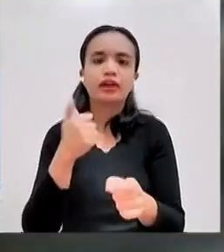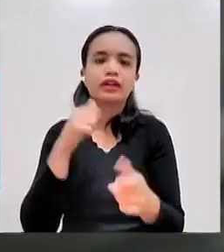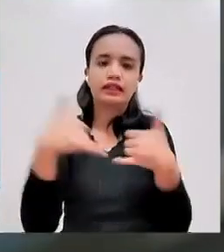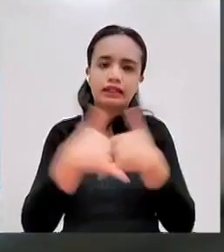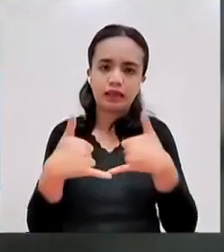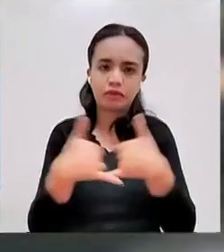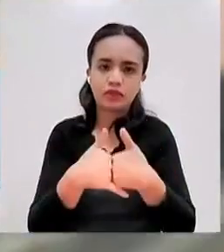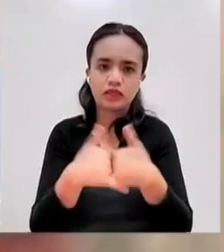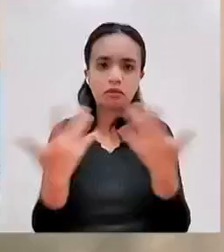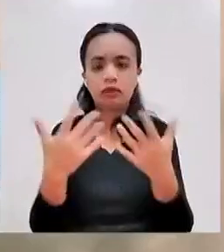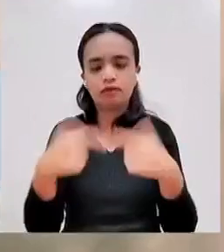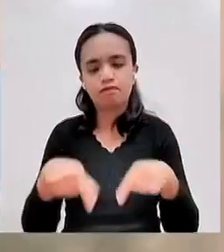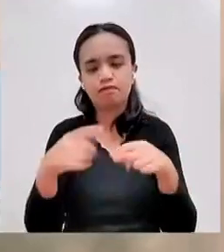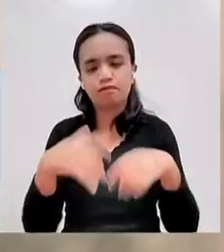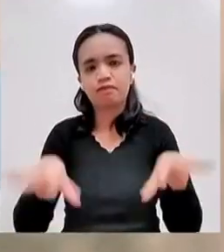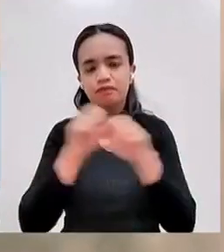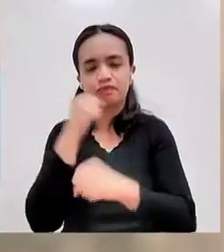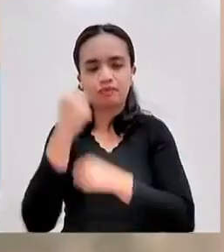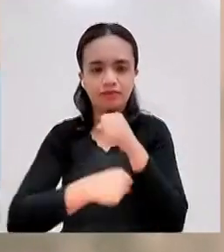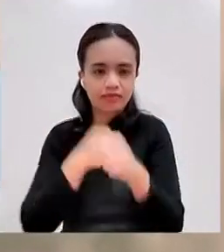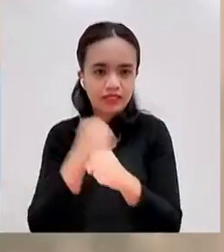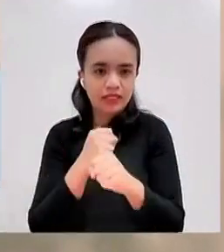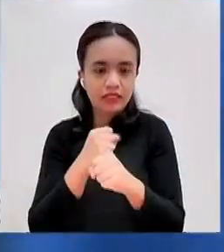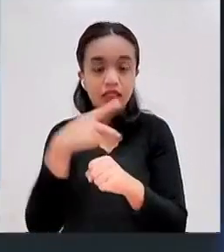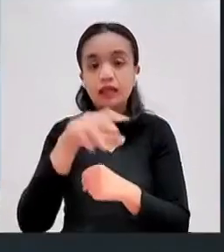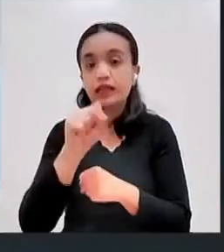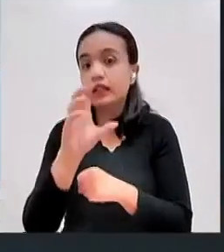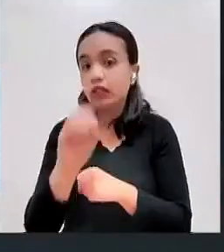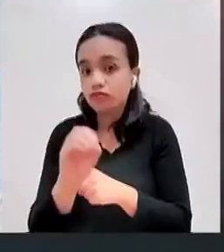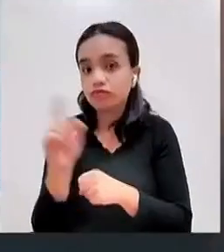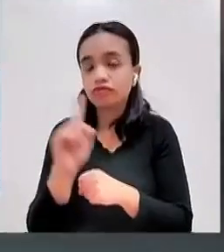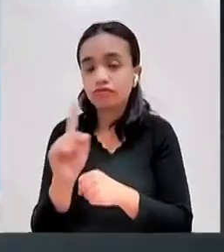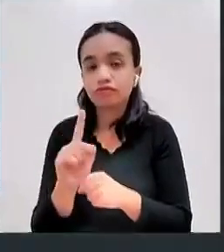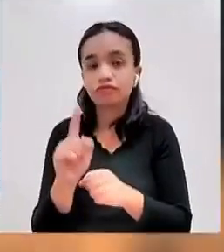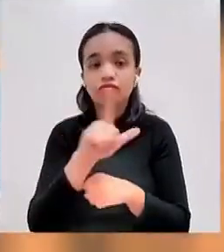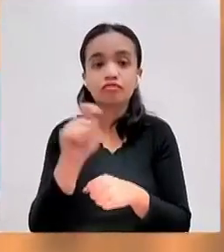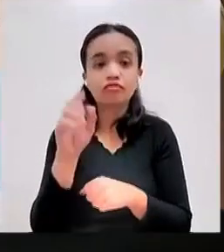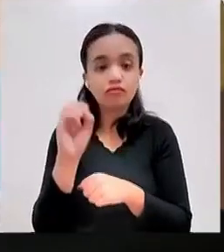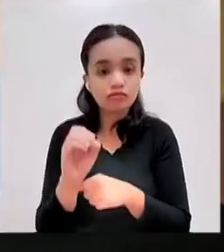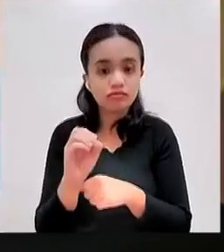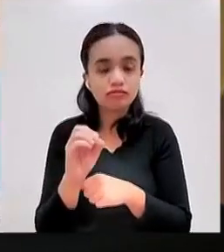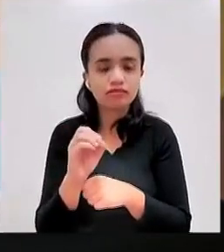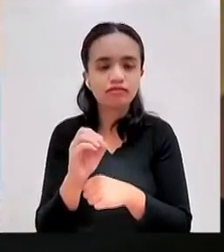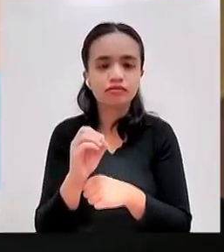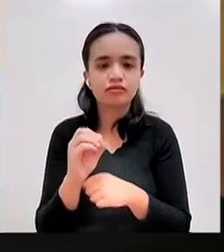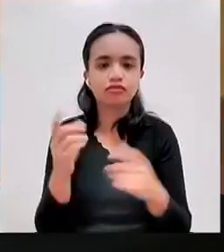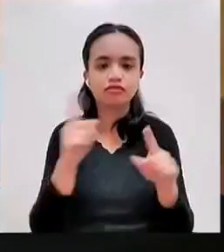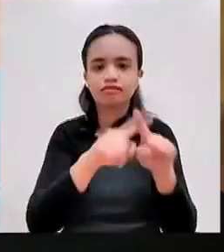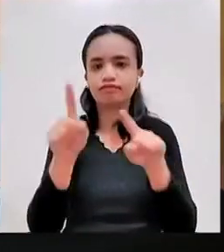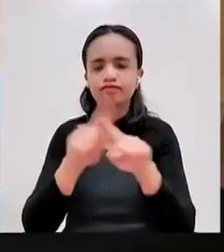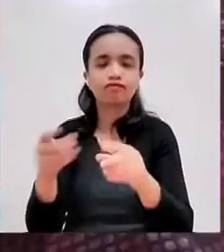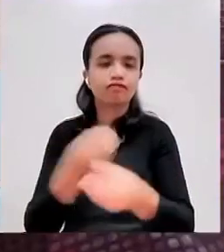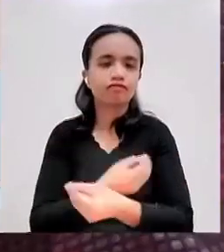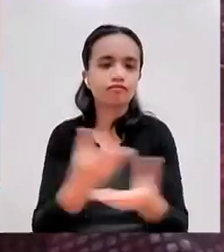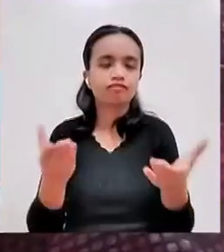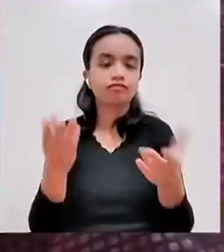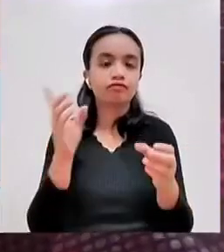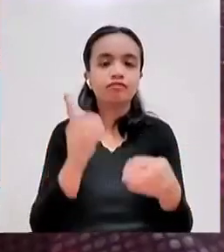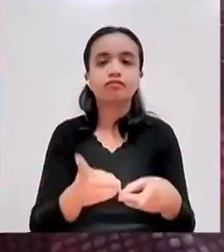year. PCSO said that proceeds of lotto draws go to various charity programs of the government,